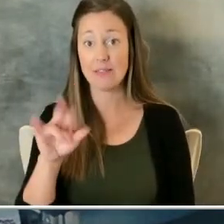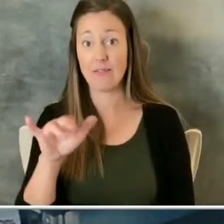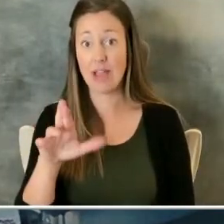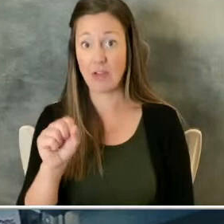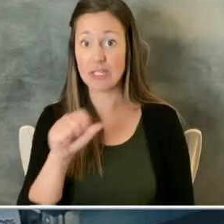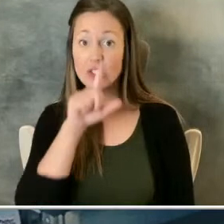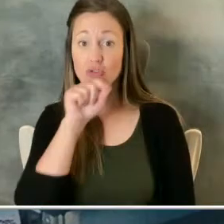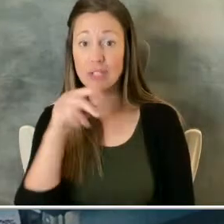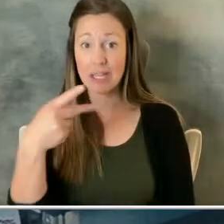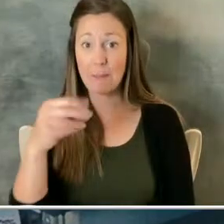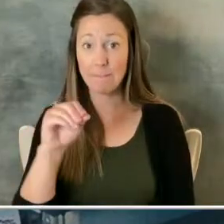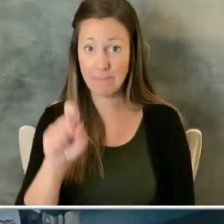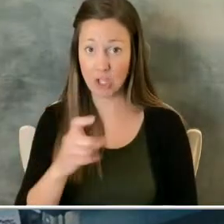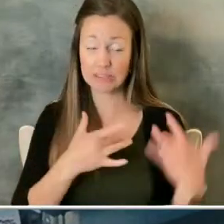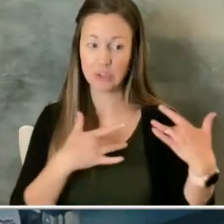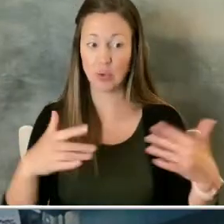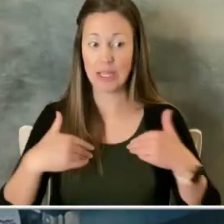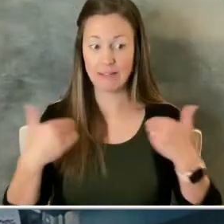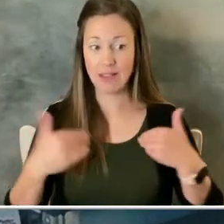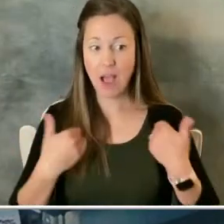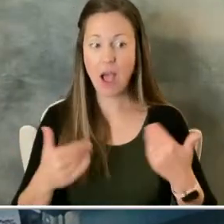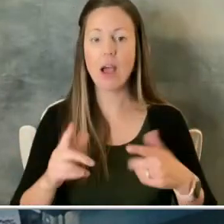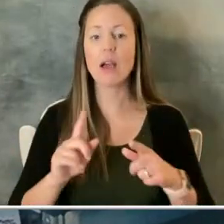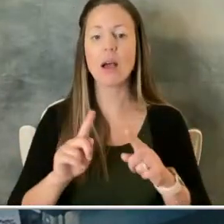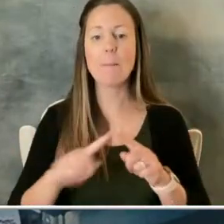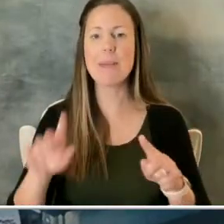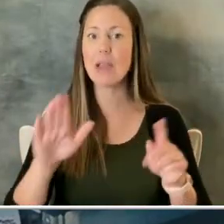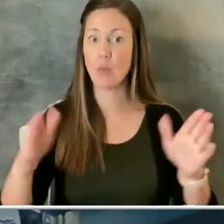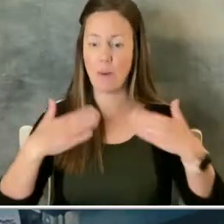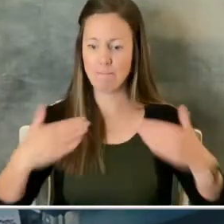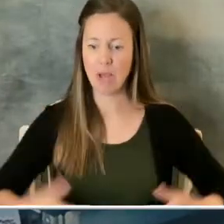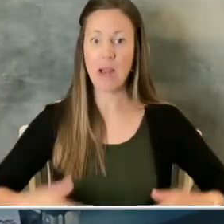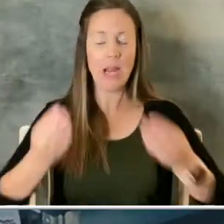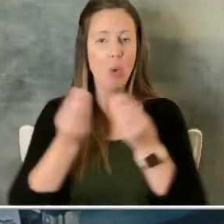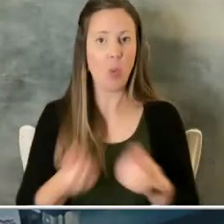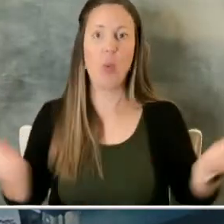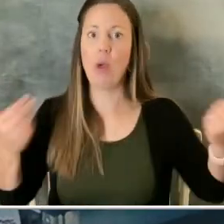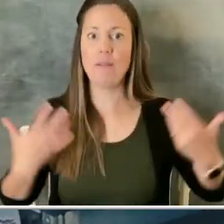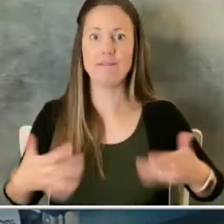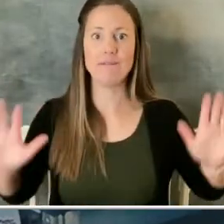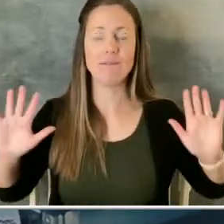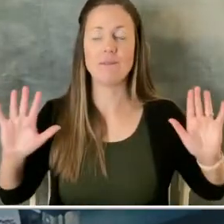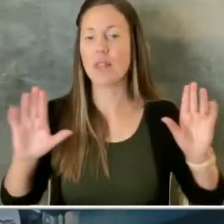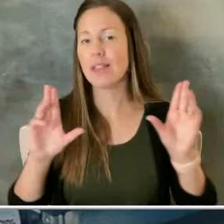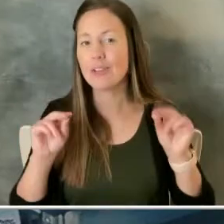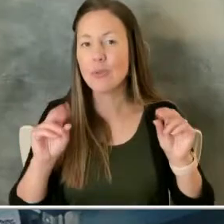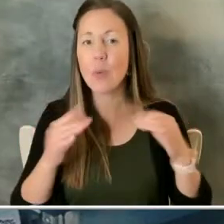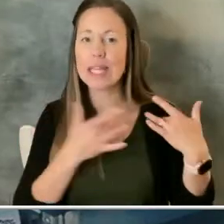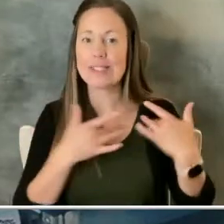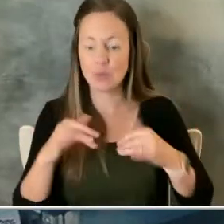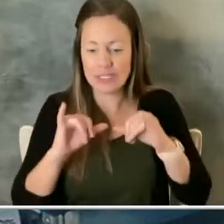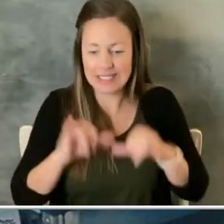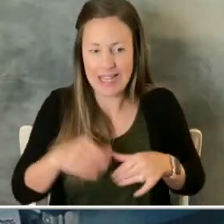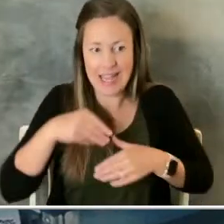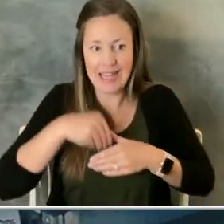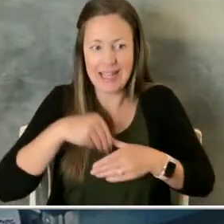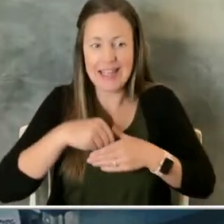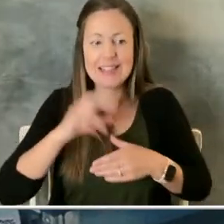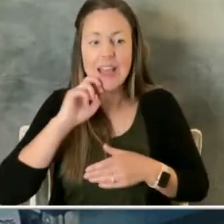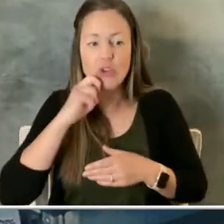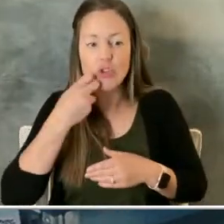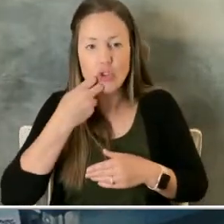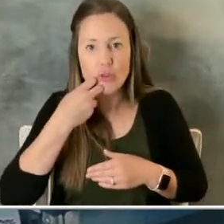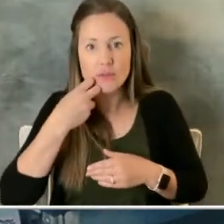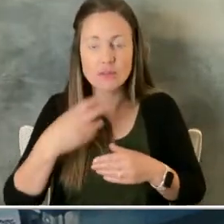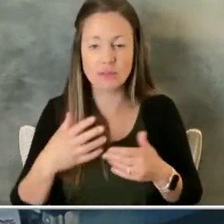but it doesn't really clear out of your body. It tends to hibernate inside nerves, and often the nerves that are